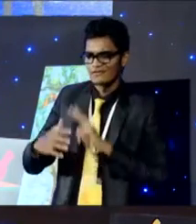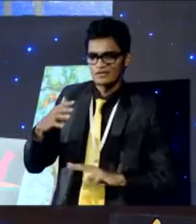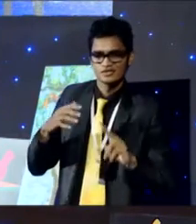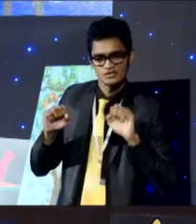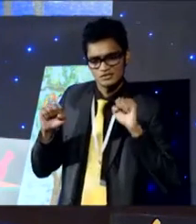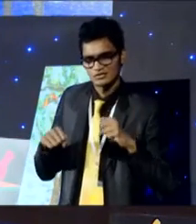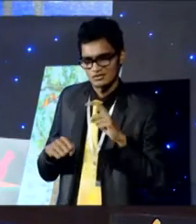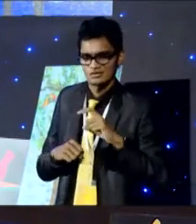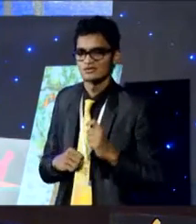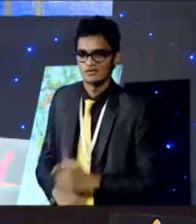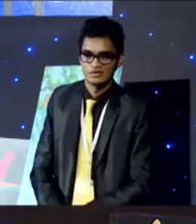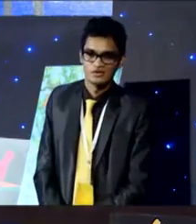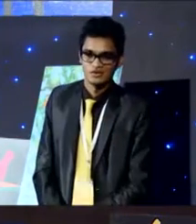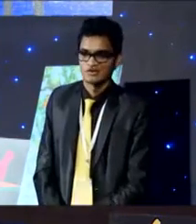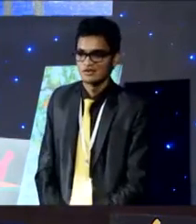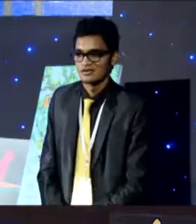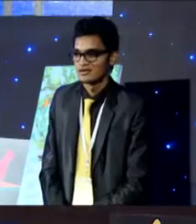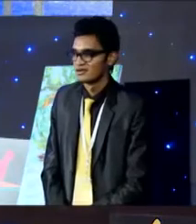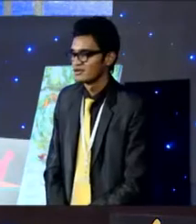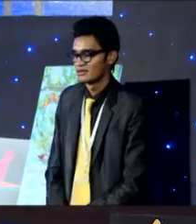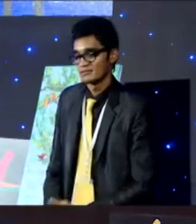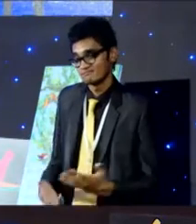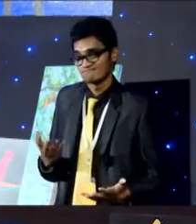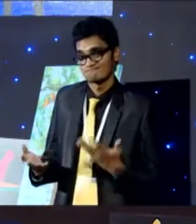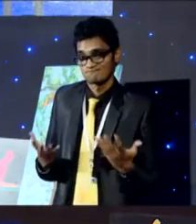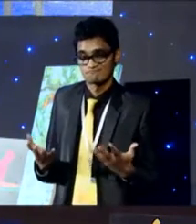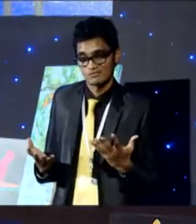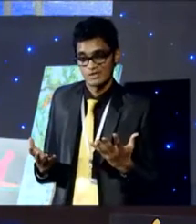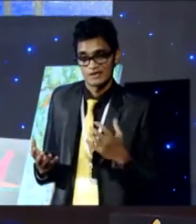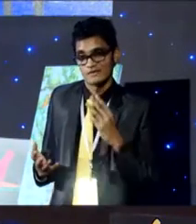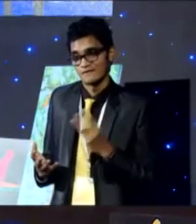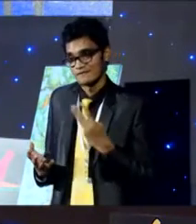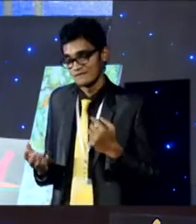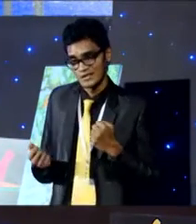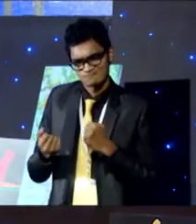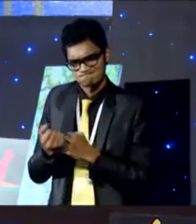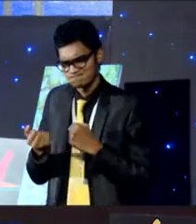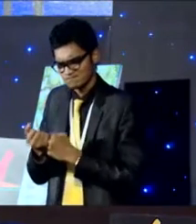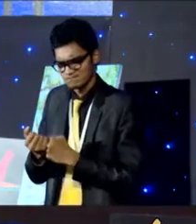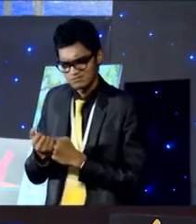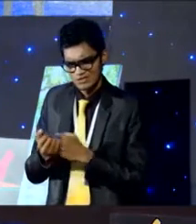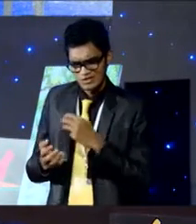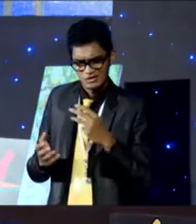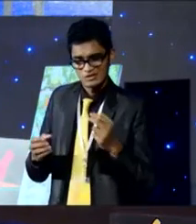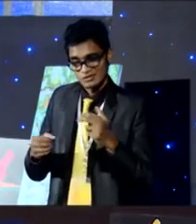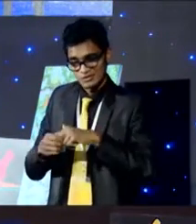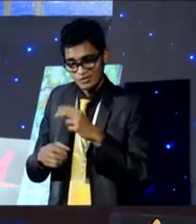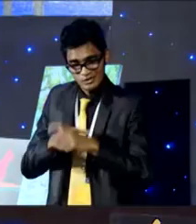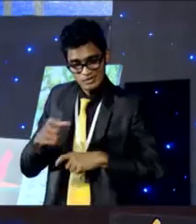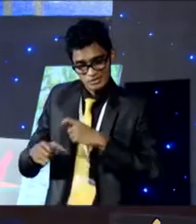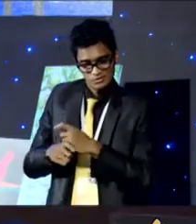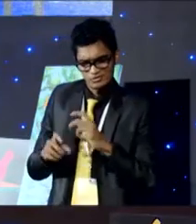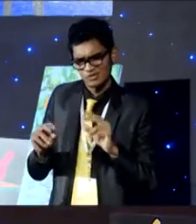so devoted to it. We hope that we can contribute more and more and make not just hiring people, but make it a journey